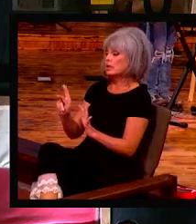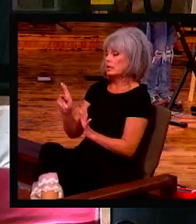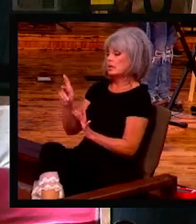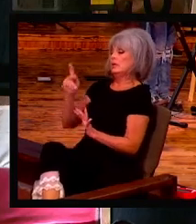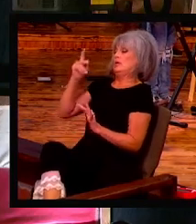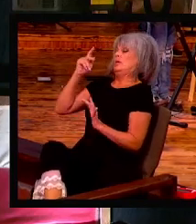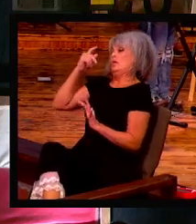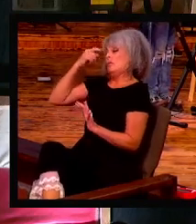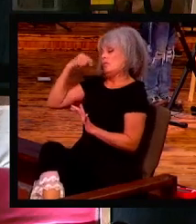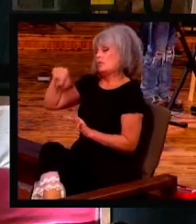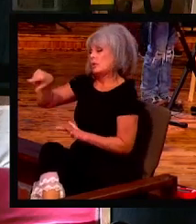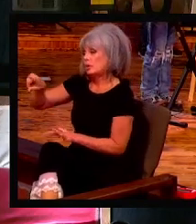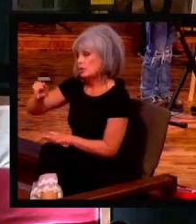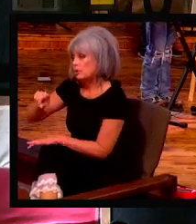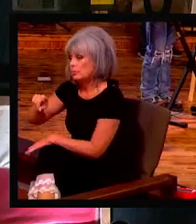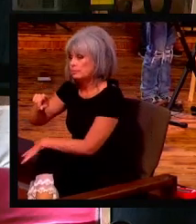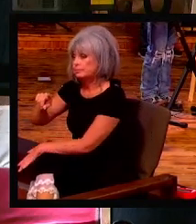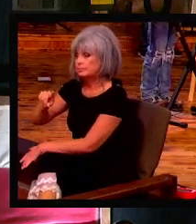in worship.